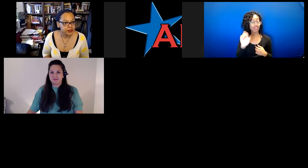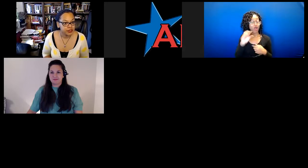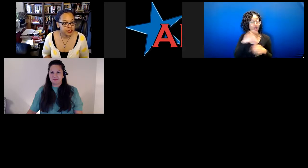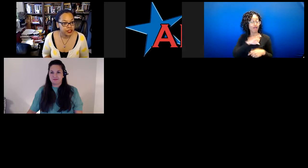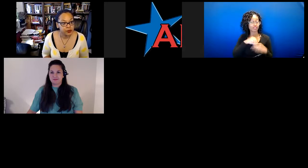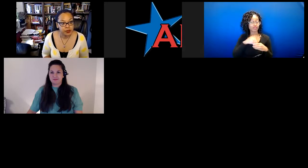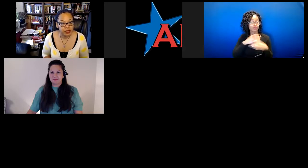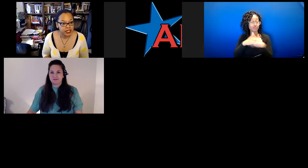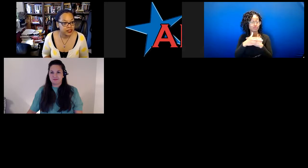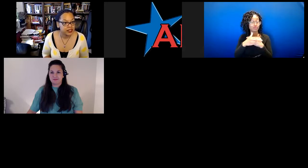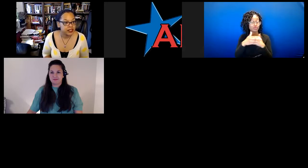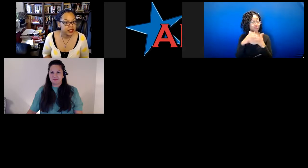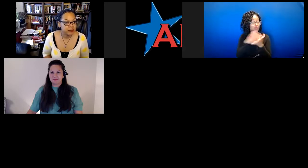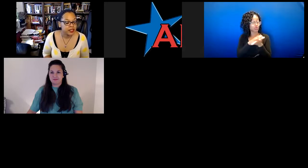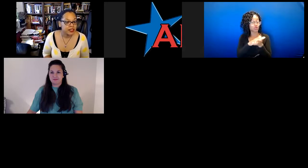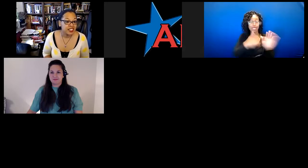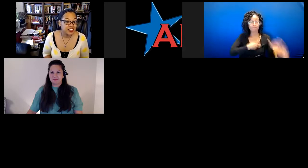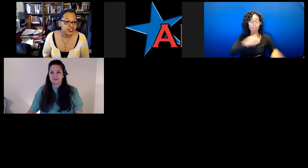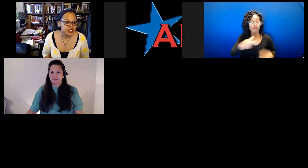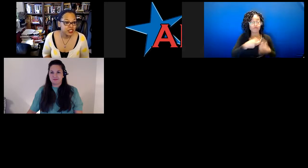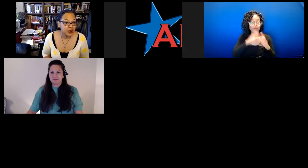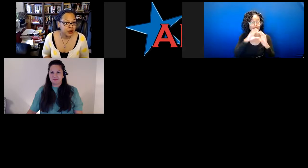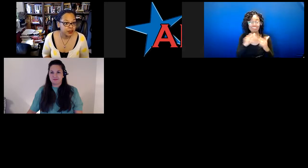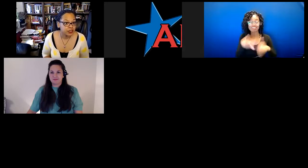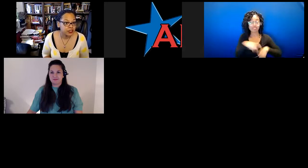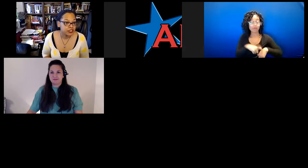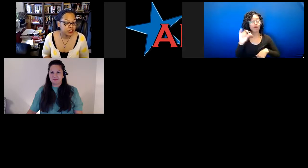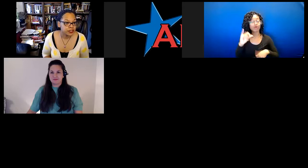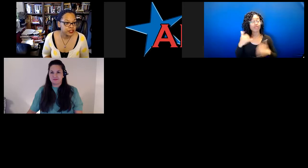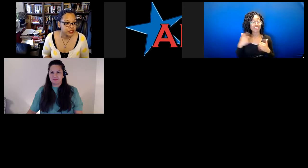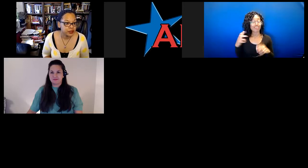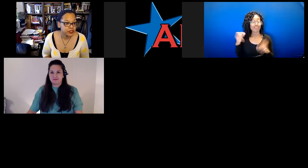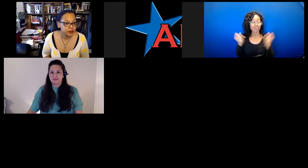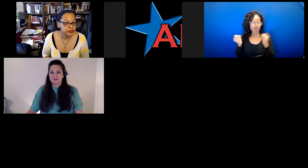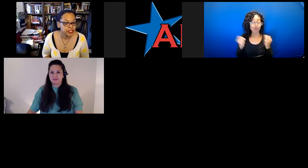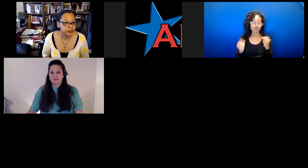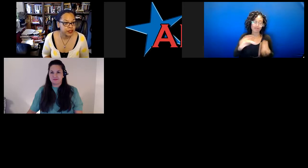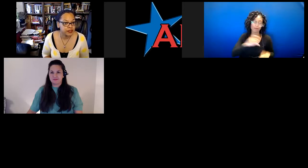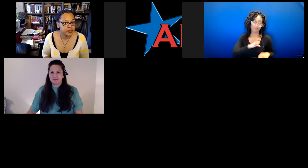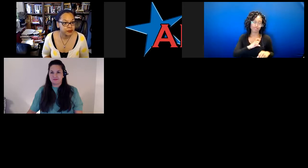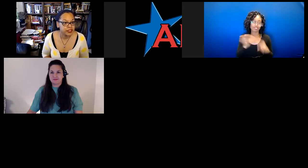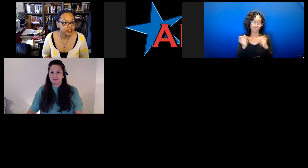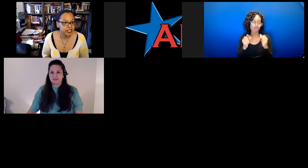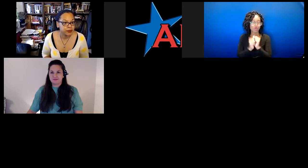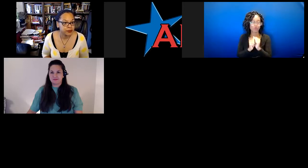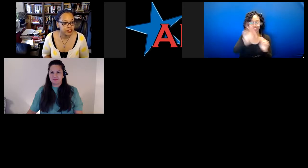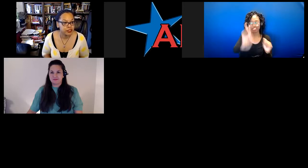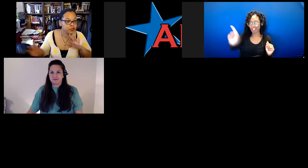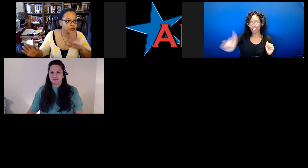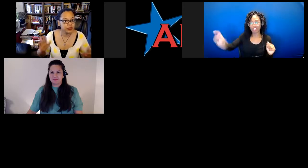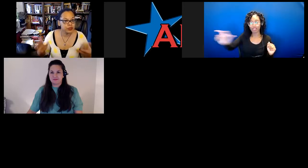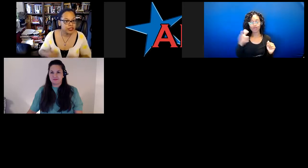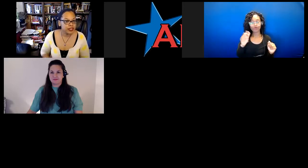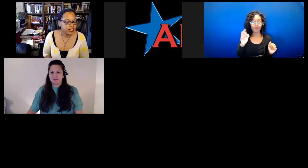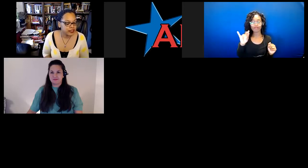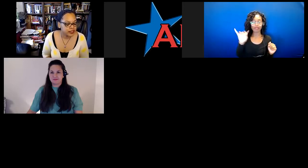DARE officer could pull you out of class at any time. The DARE officer had a car, which is essentially a police car with some graffiti paint sprayed on the side because it looks